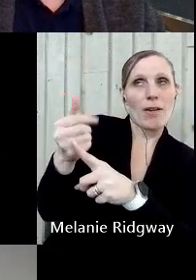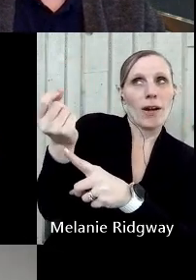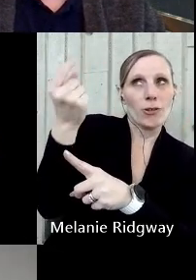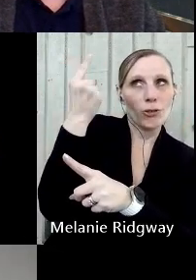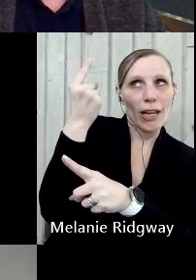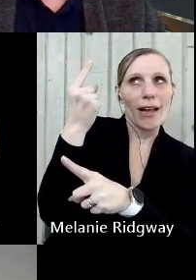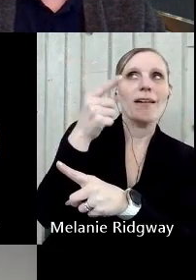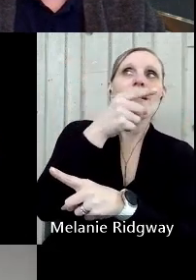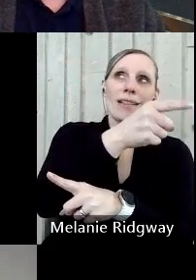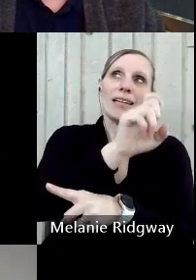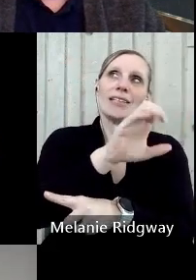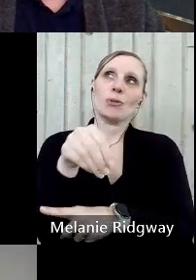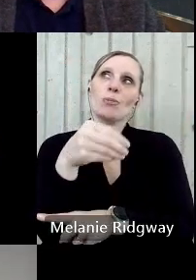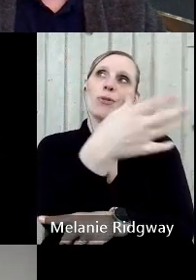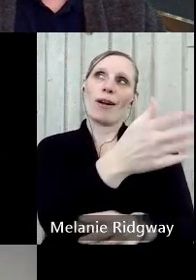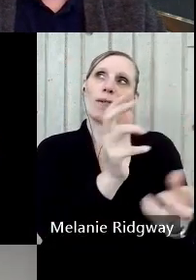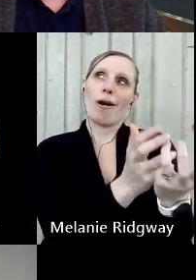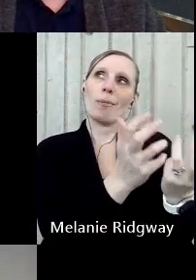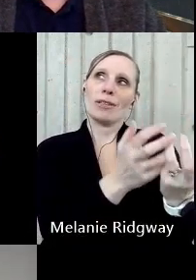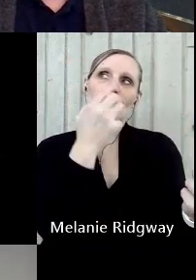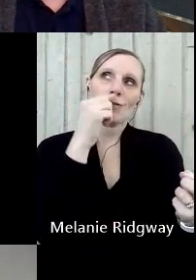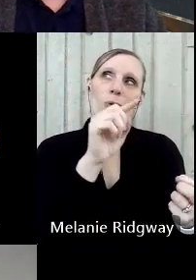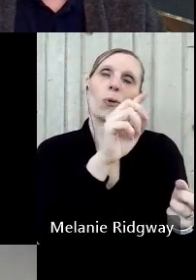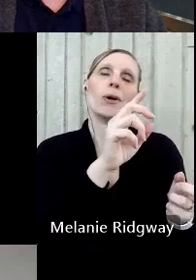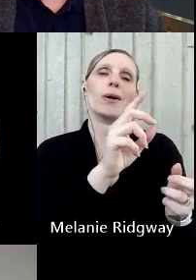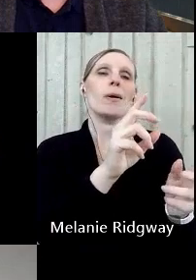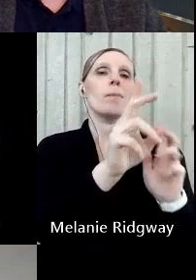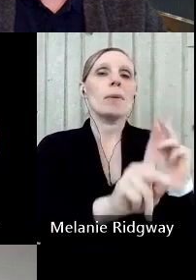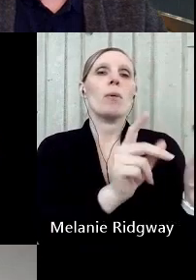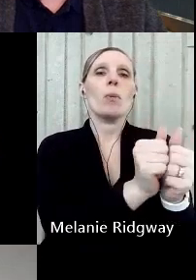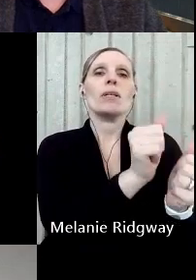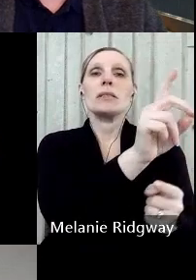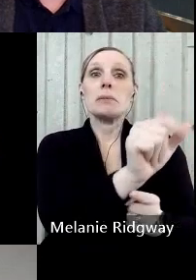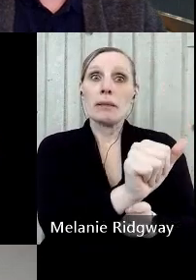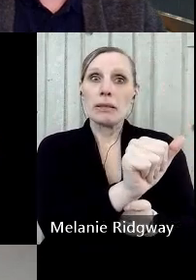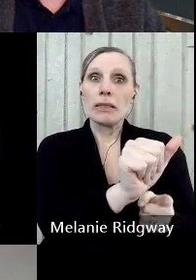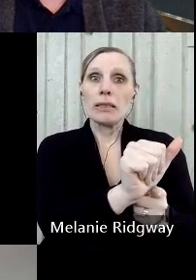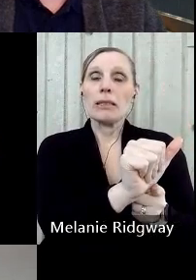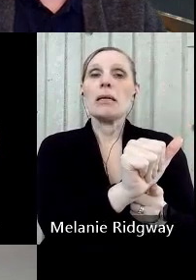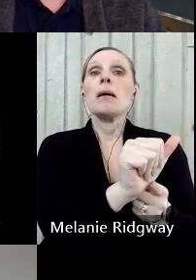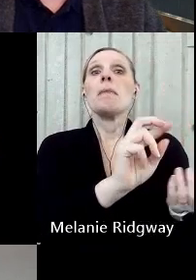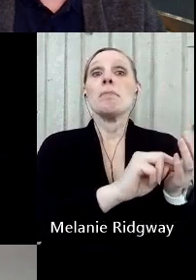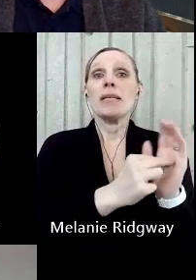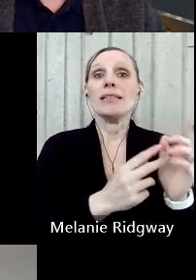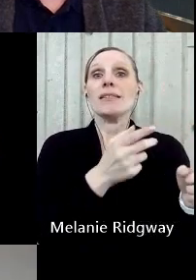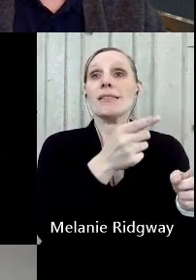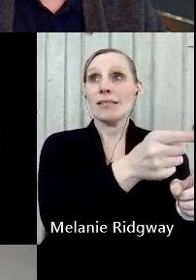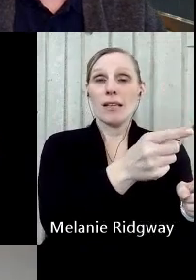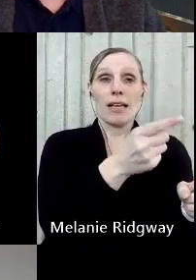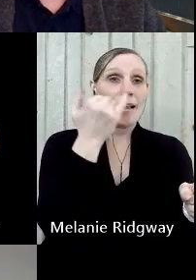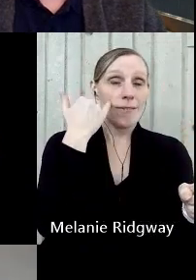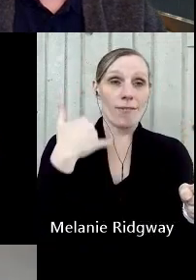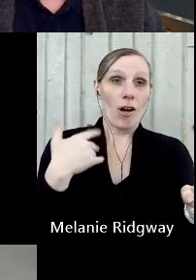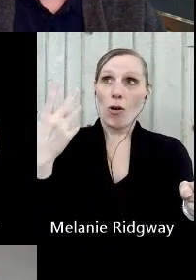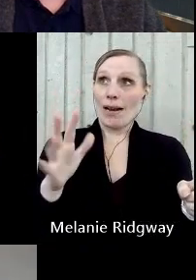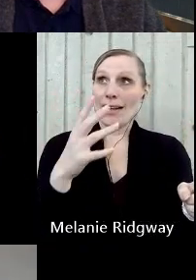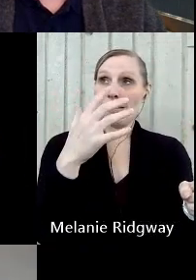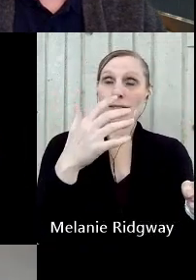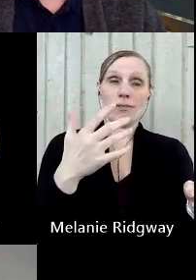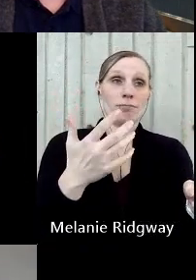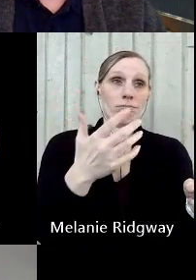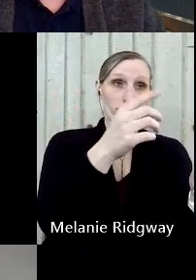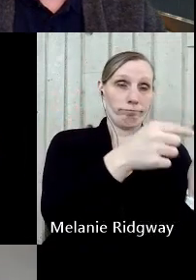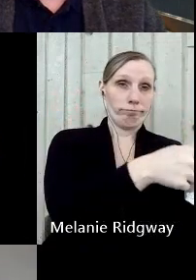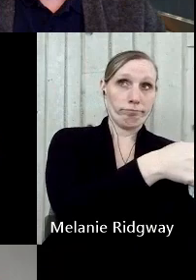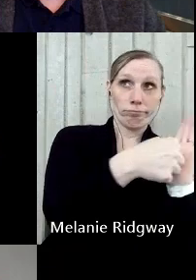any accommodations that are needed. And once an individual or candidates or persons with disabilities have come forward with